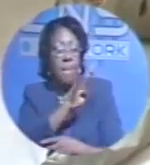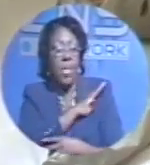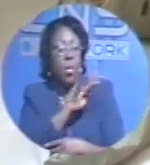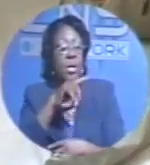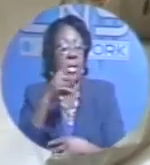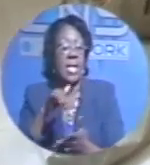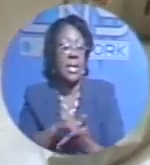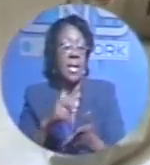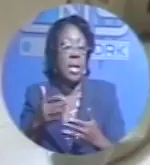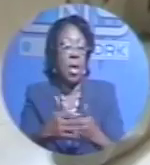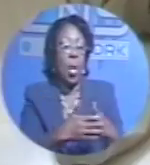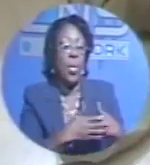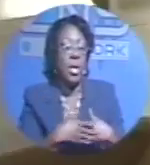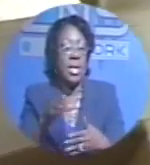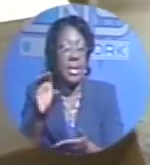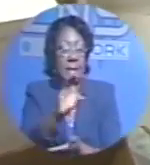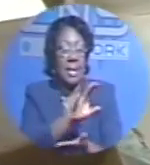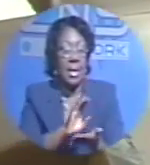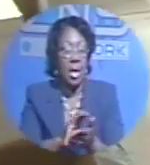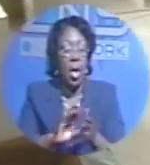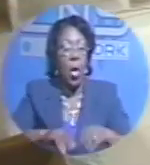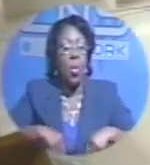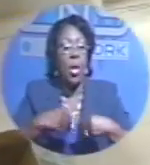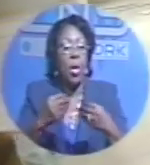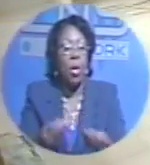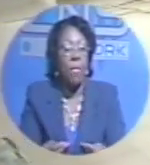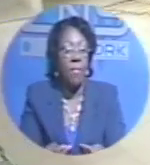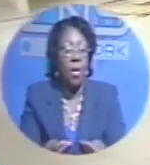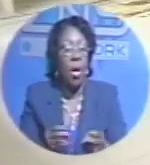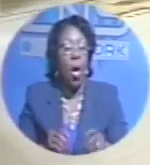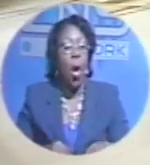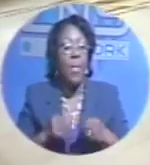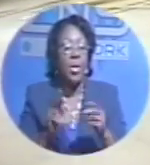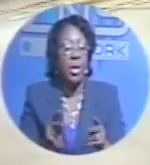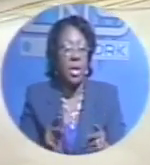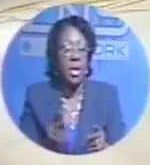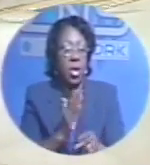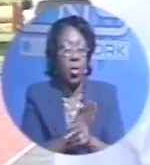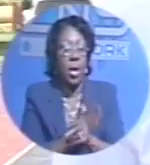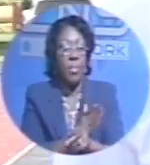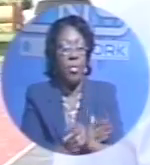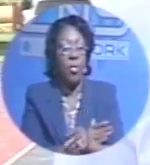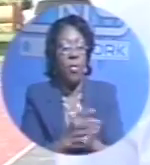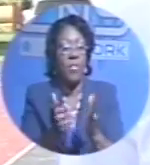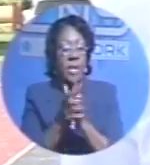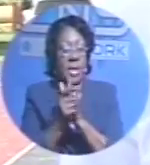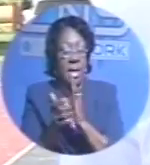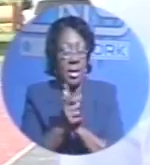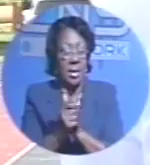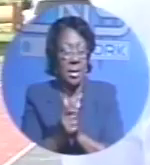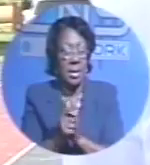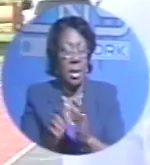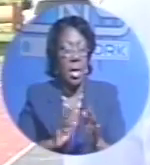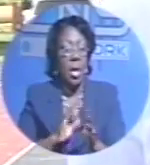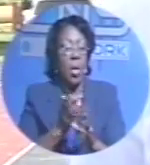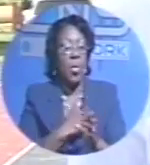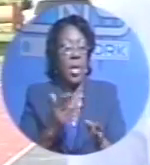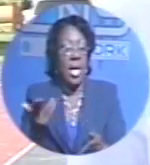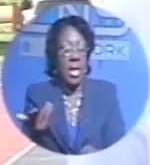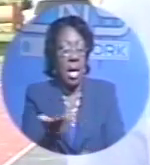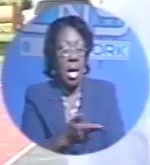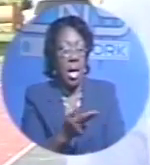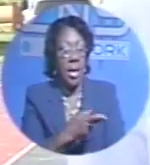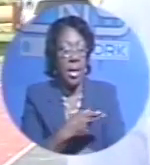community center will also offer opportunities to enhance skills. We hire, so to speak, the fellows them